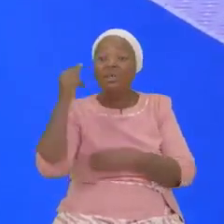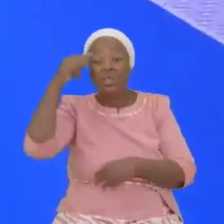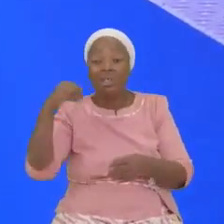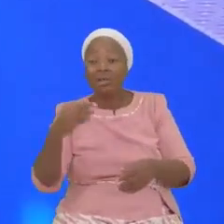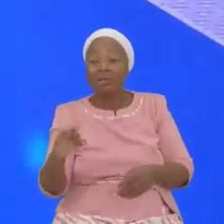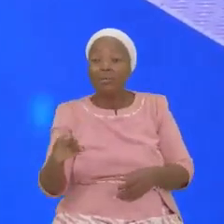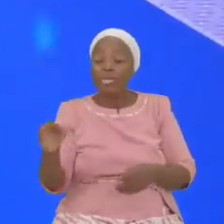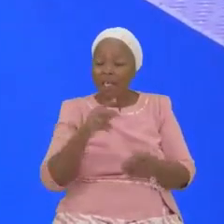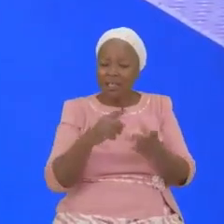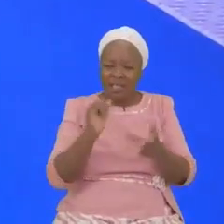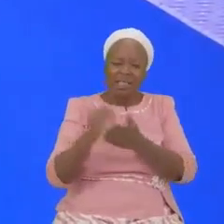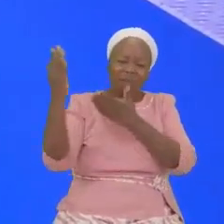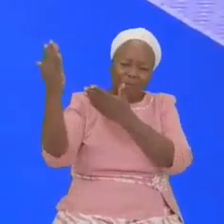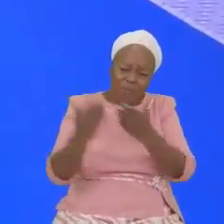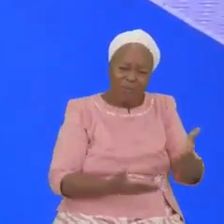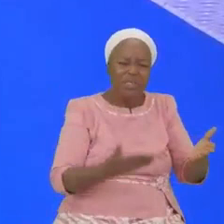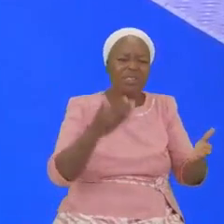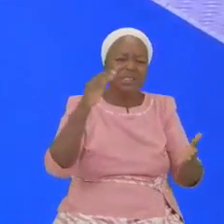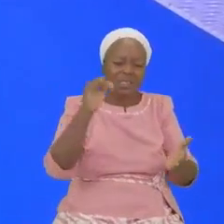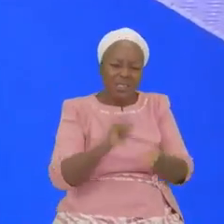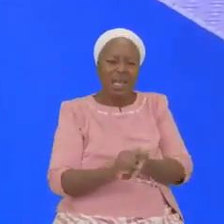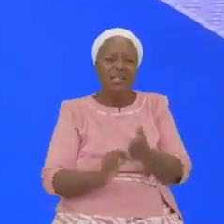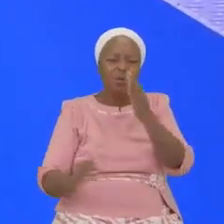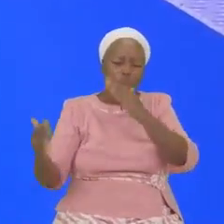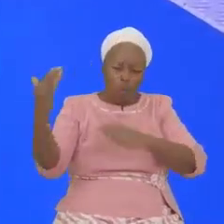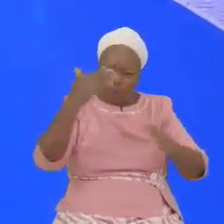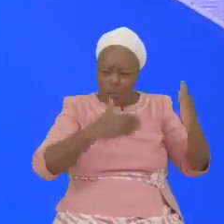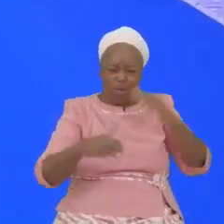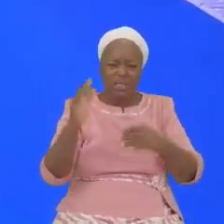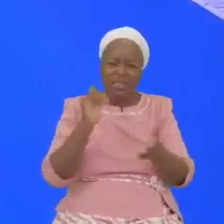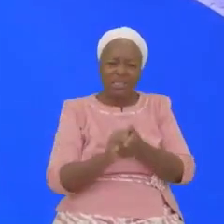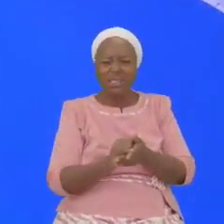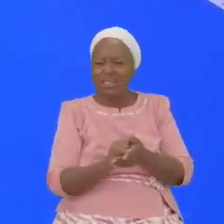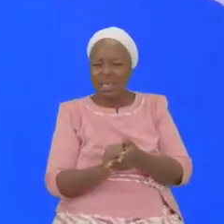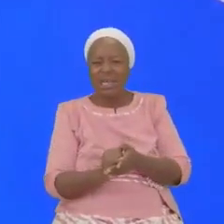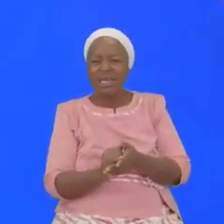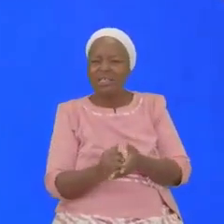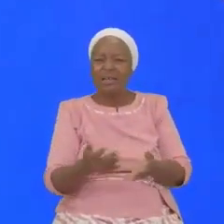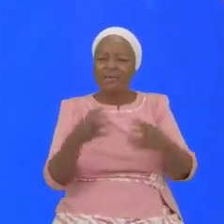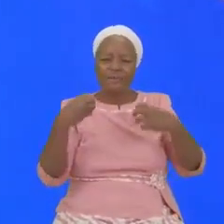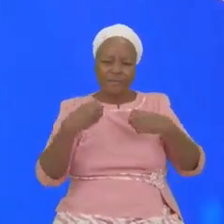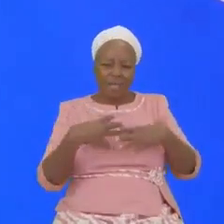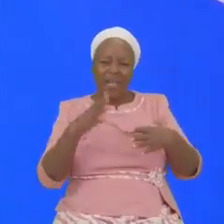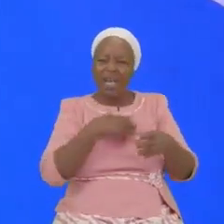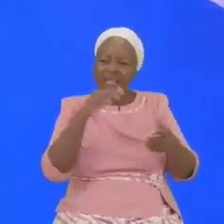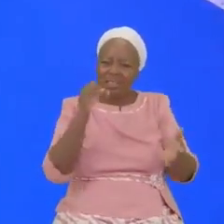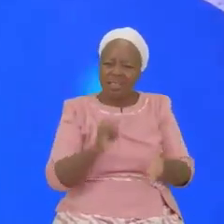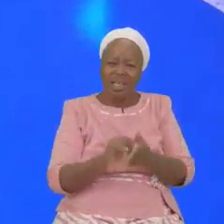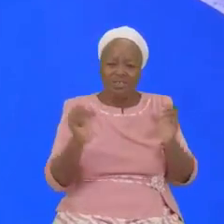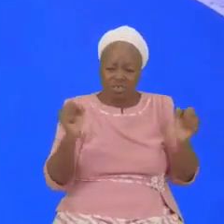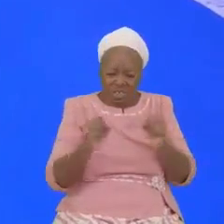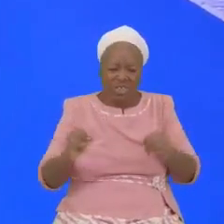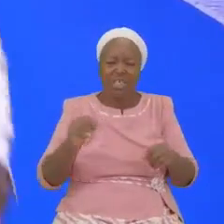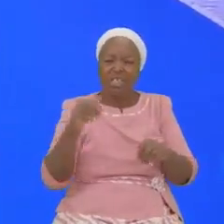about that brings that worry, that anxiety, and that panic, and that fear, and that